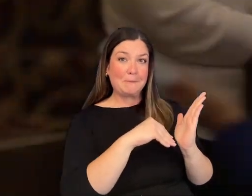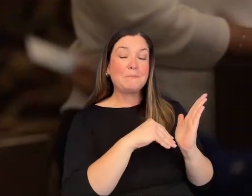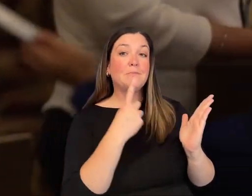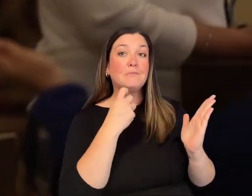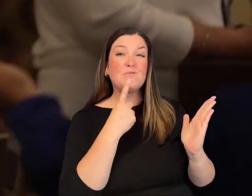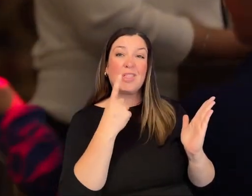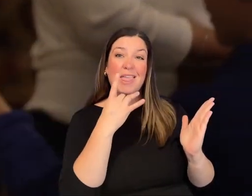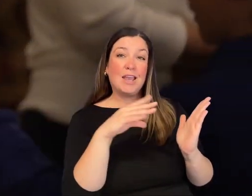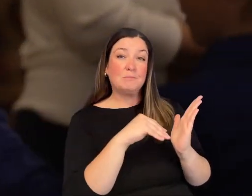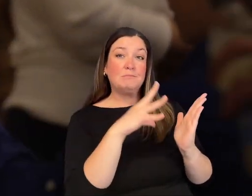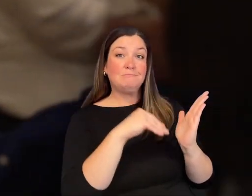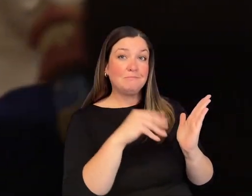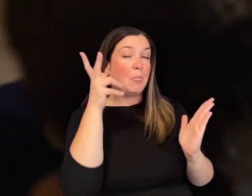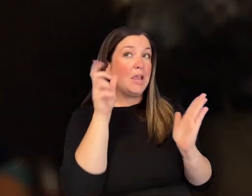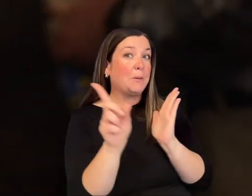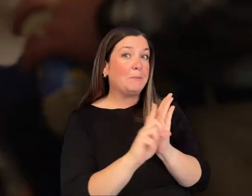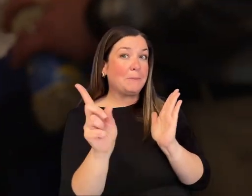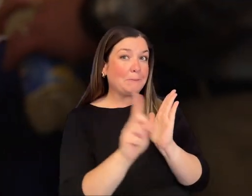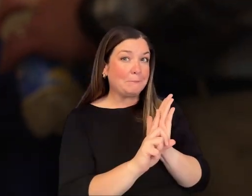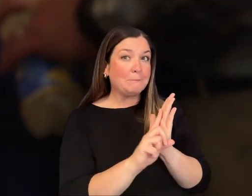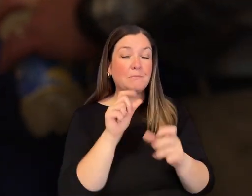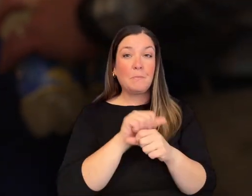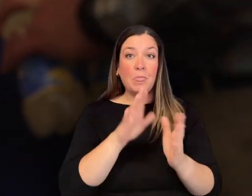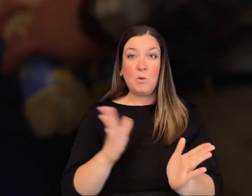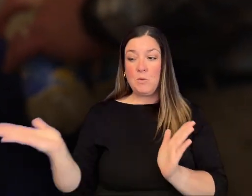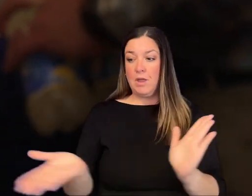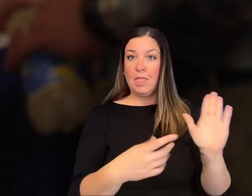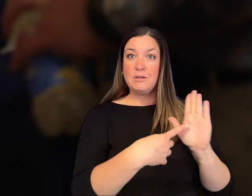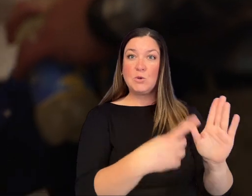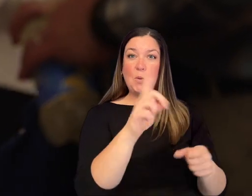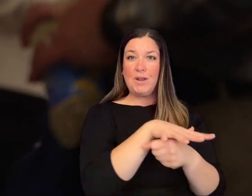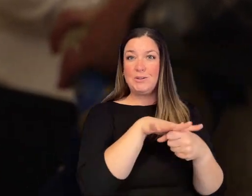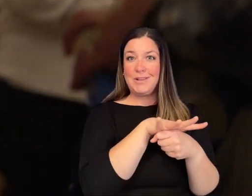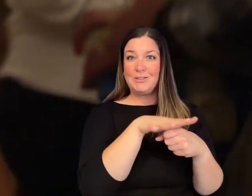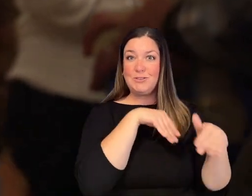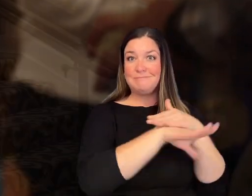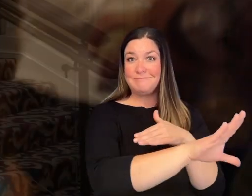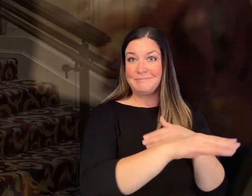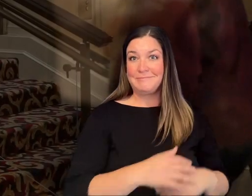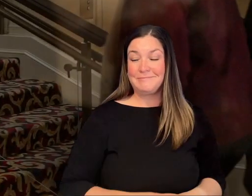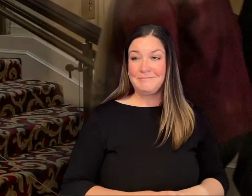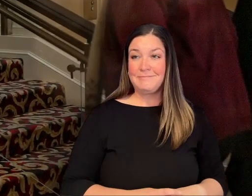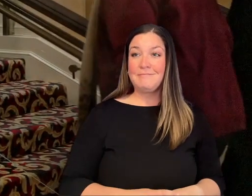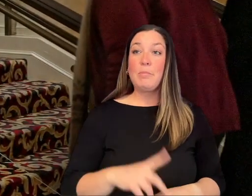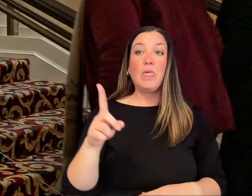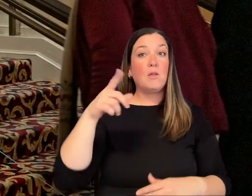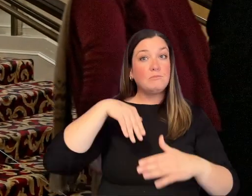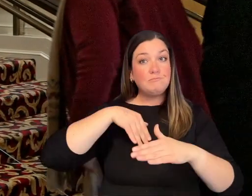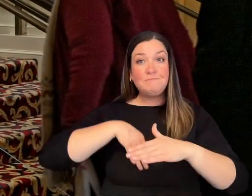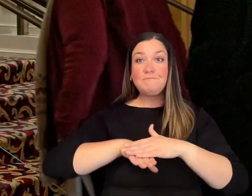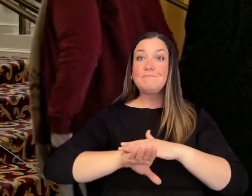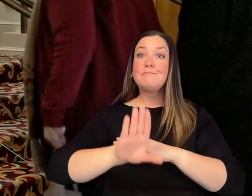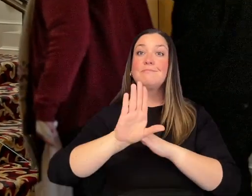You will see a bright red light and hear a beeping noise. The usher will then direct you to your section. You